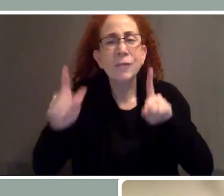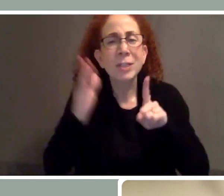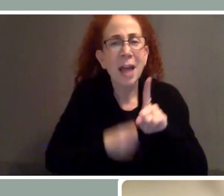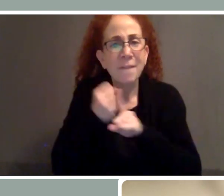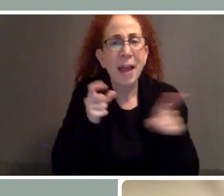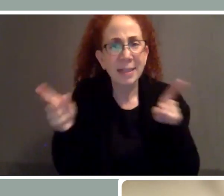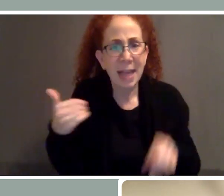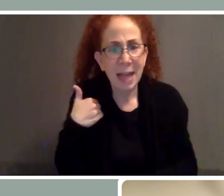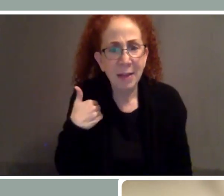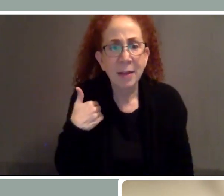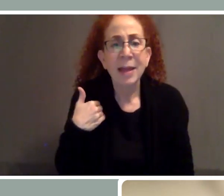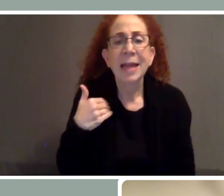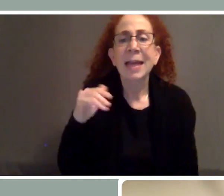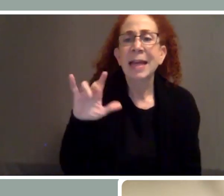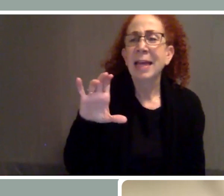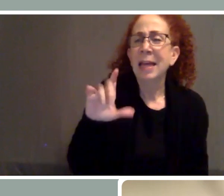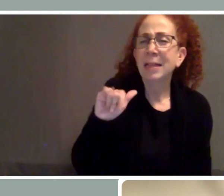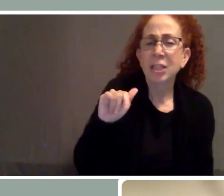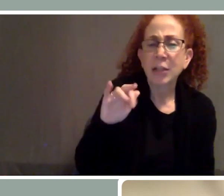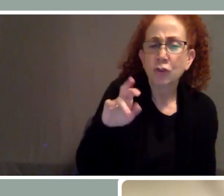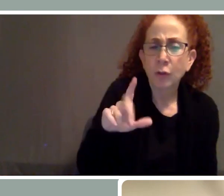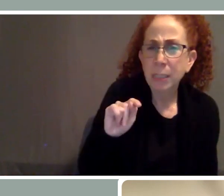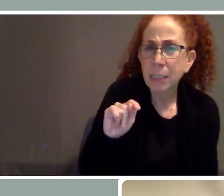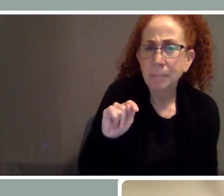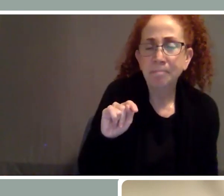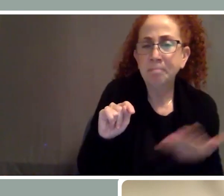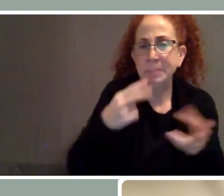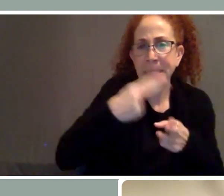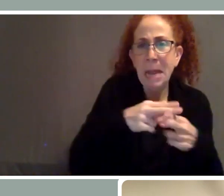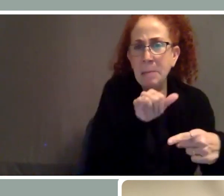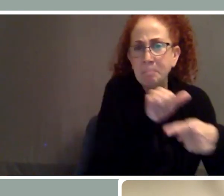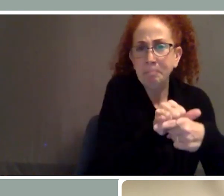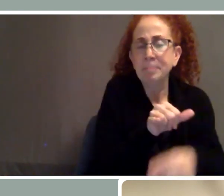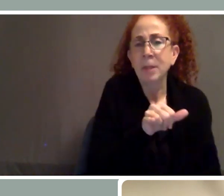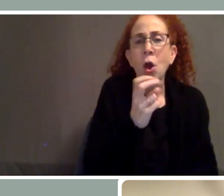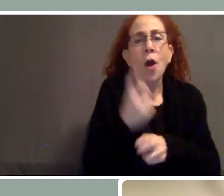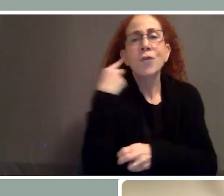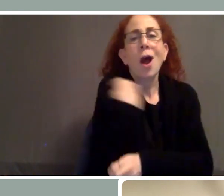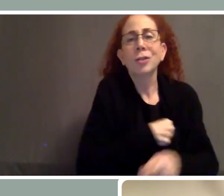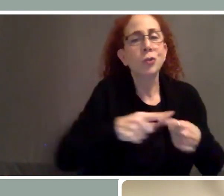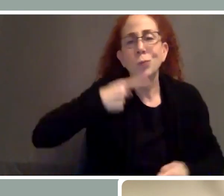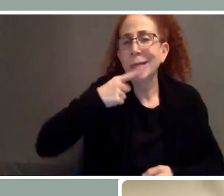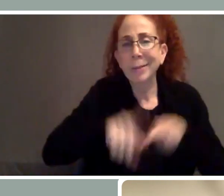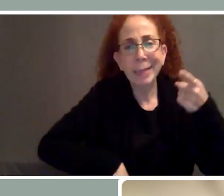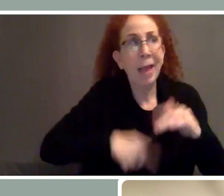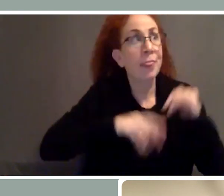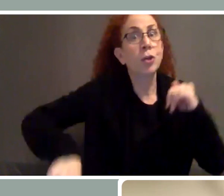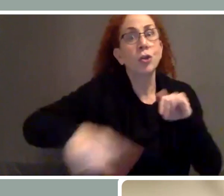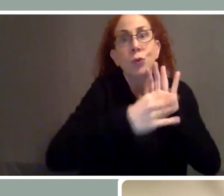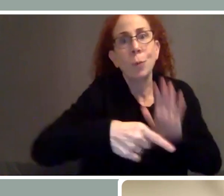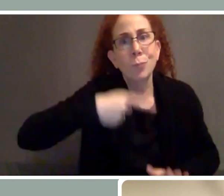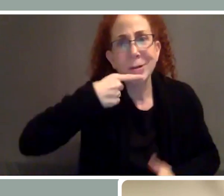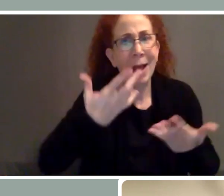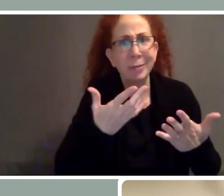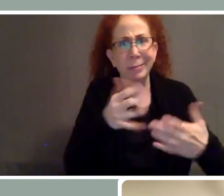So elacestrant, then they don't yet have a cute name. So it's hard for us to pronounce, let alone for everyone else to pronounce. You have to say it